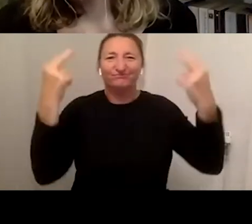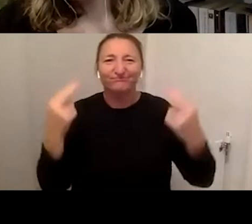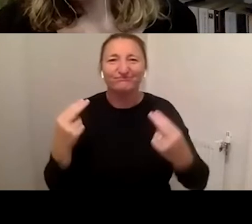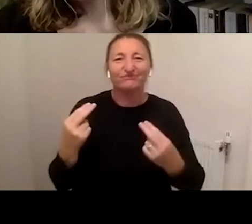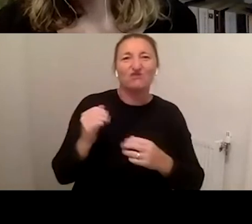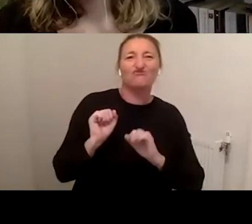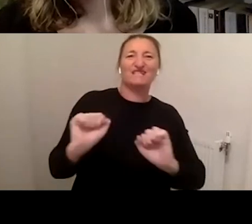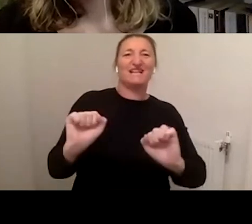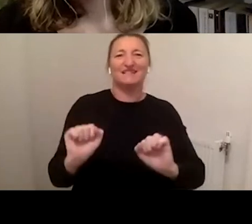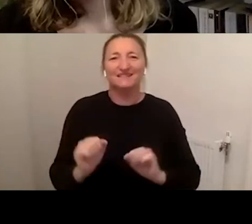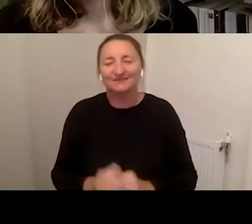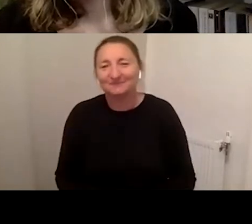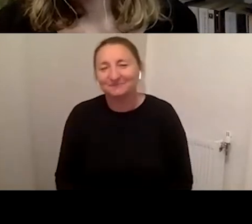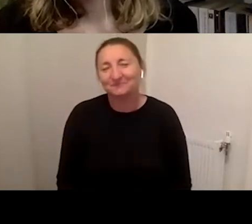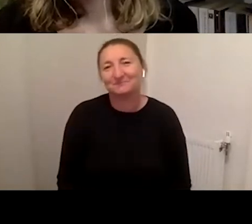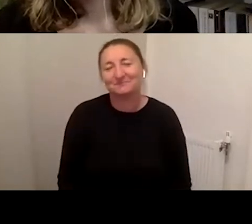this is the story of